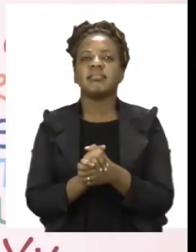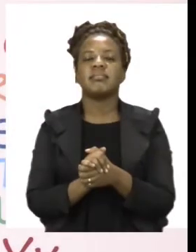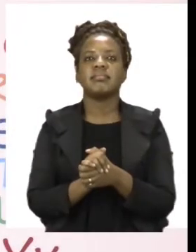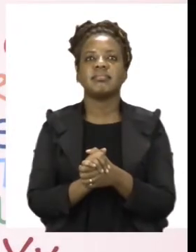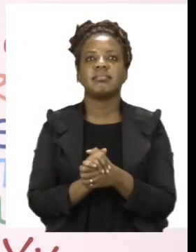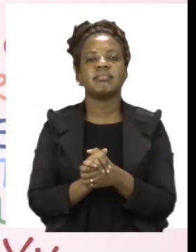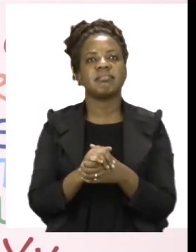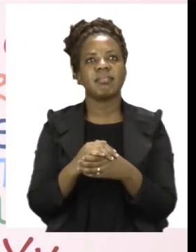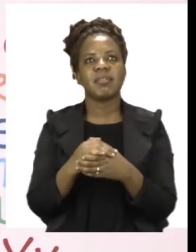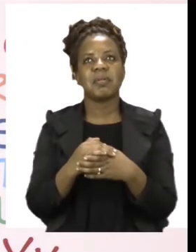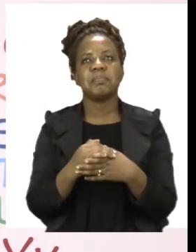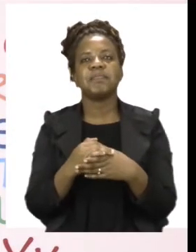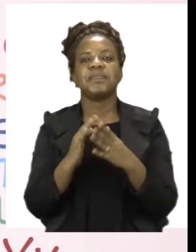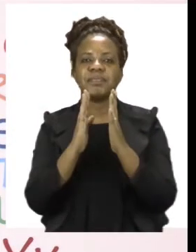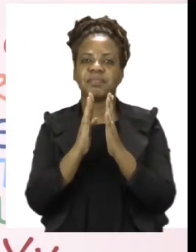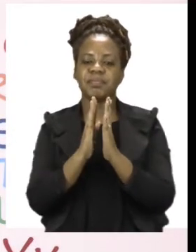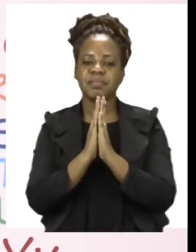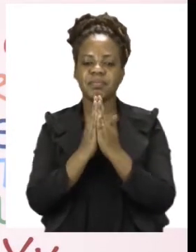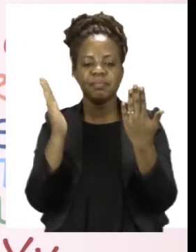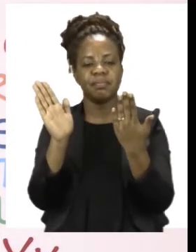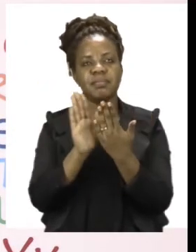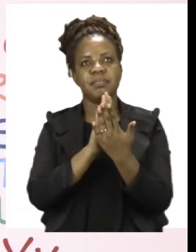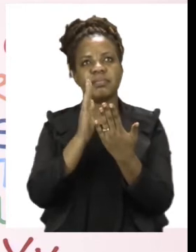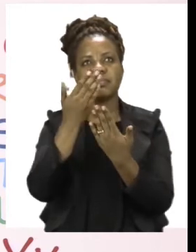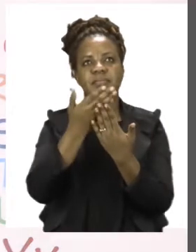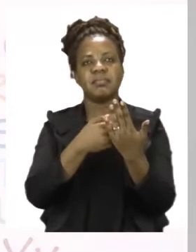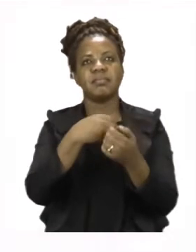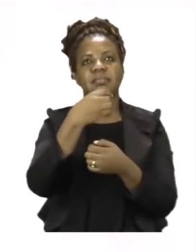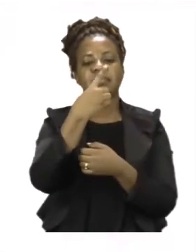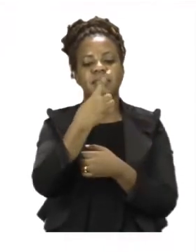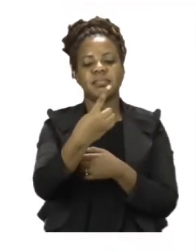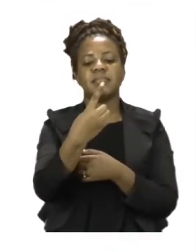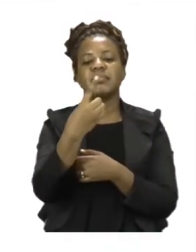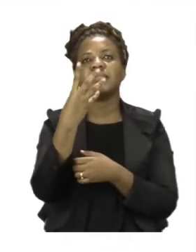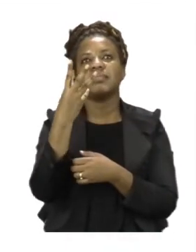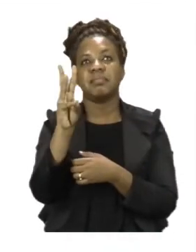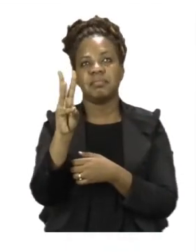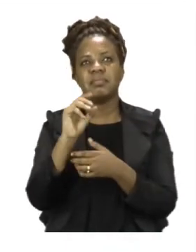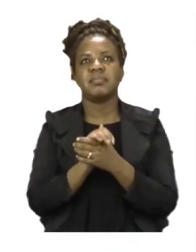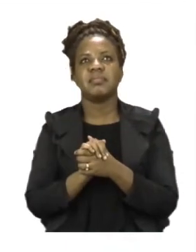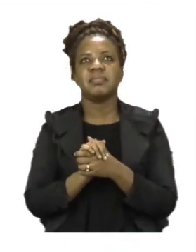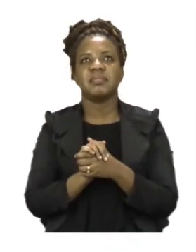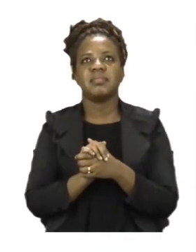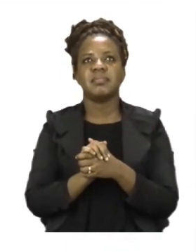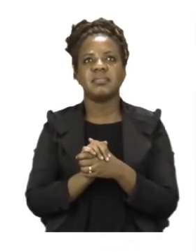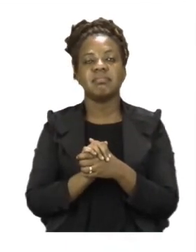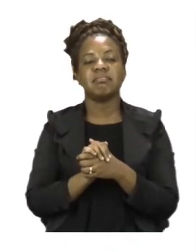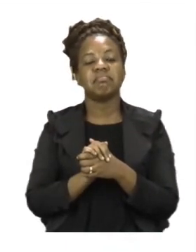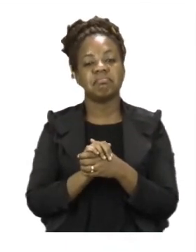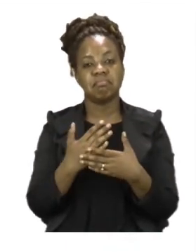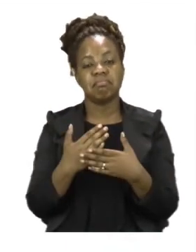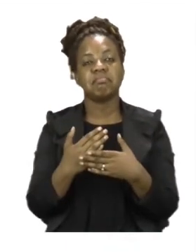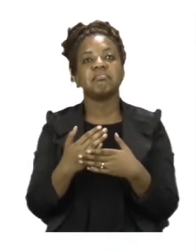Now, boys and girls, let us turn to page 16. On page 16, we are continuing with the